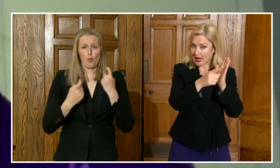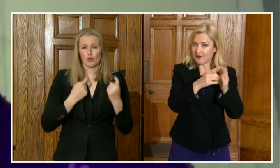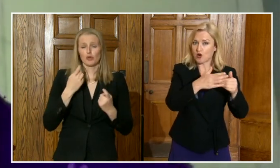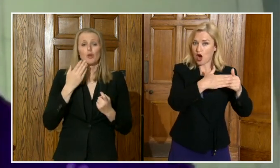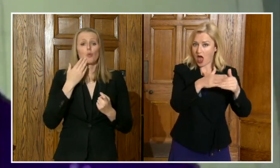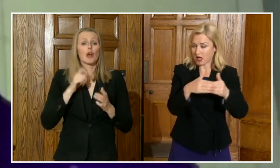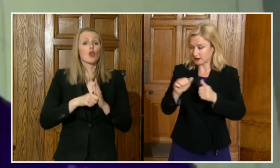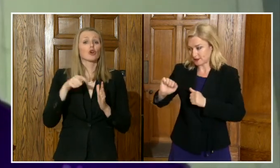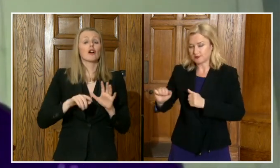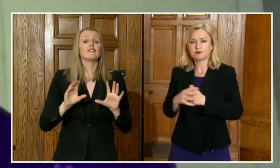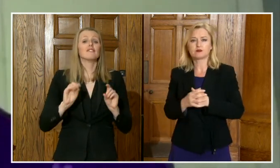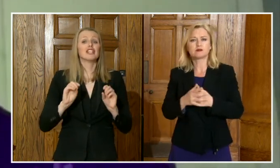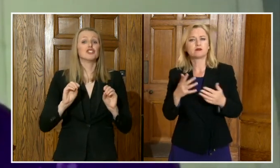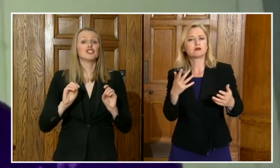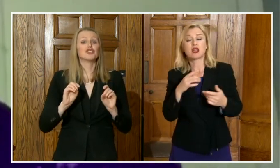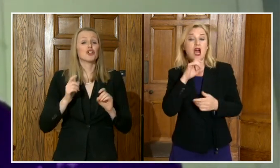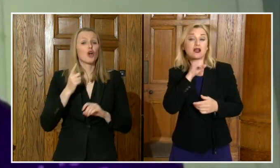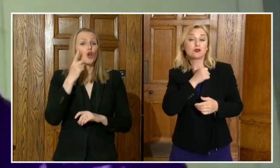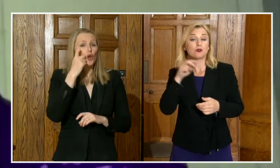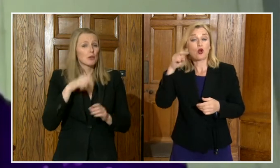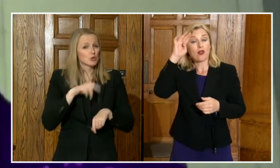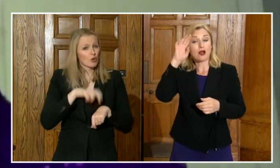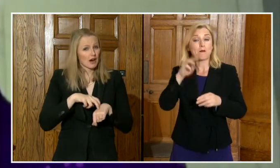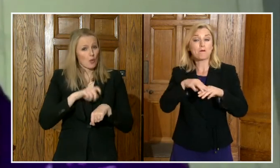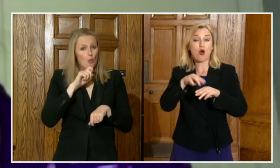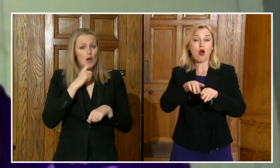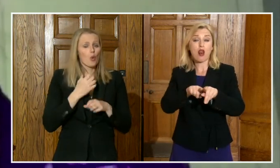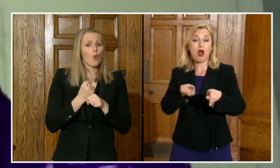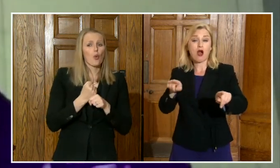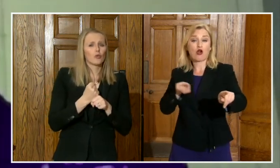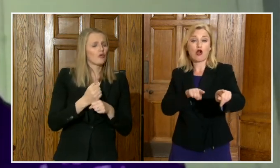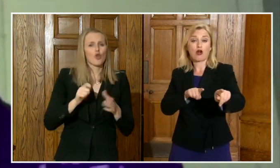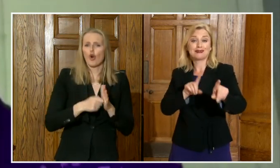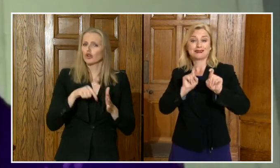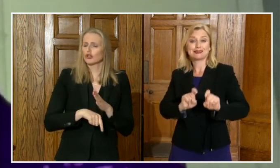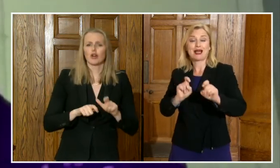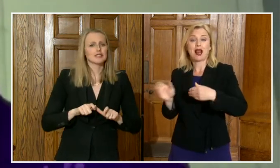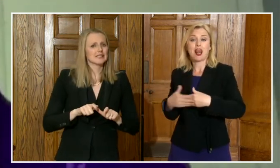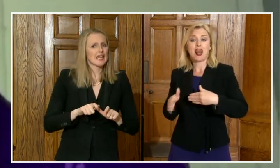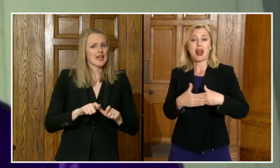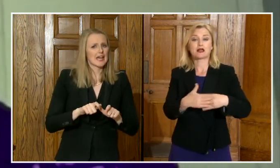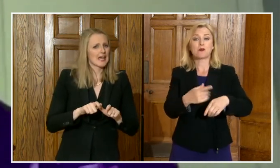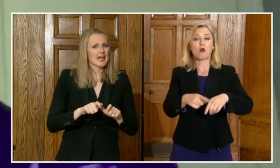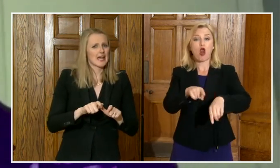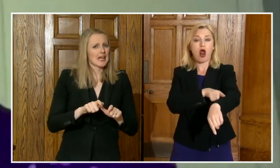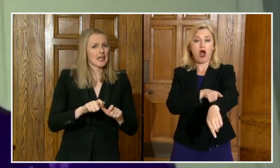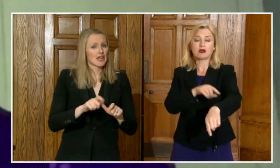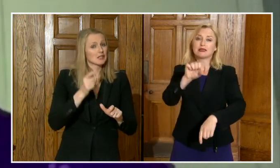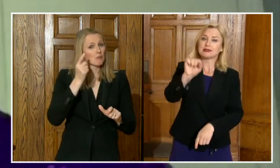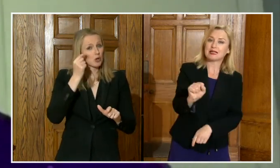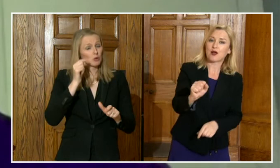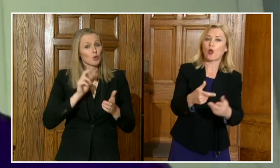be that Northern Ireland will take longer to lift the restrictions than in the Republic, and that actually Northern Ireland might